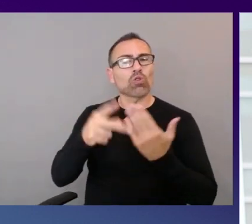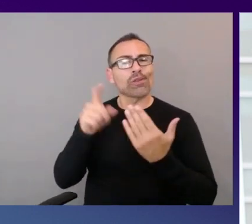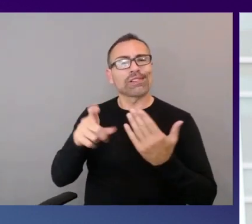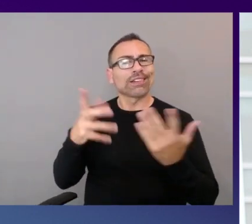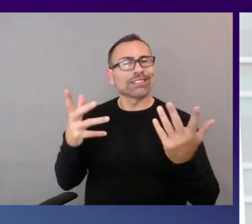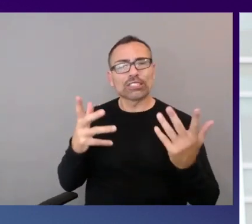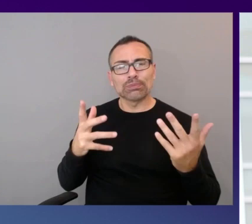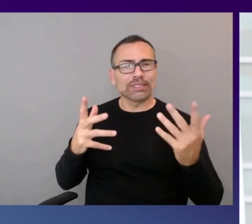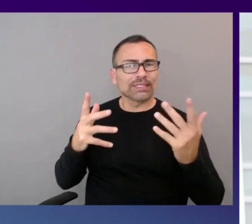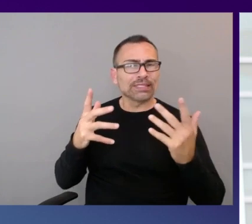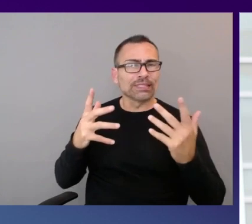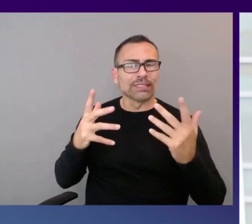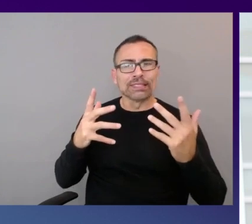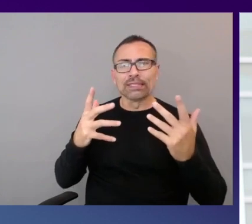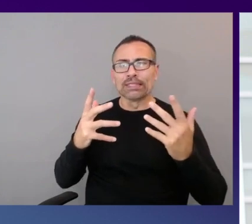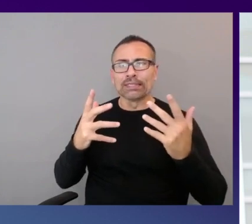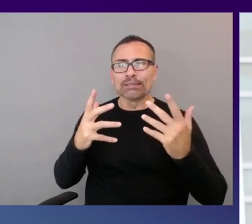provide